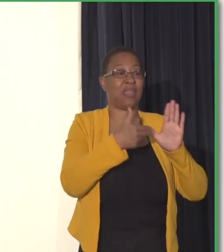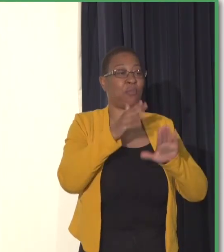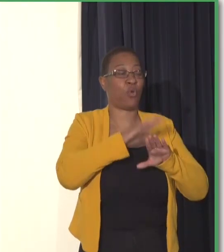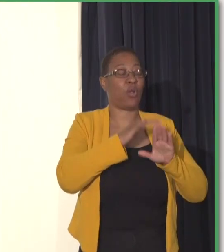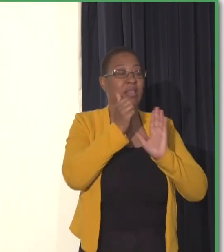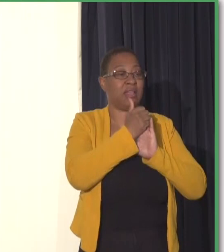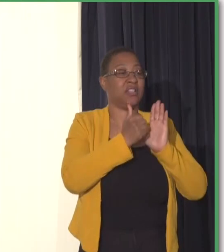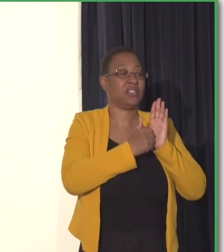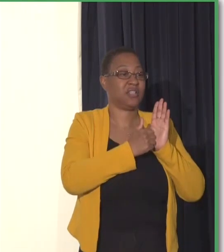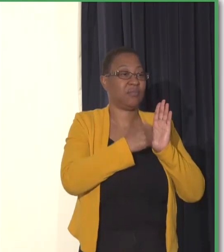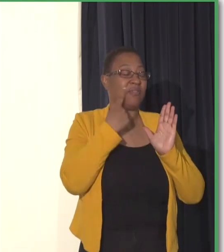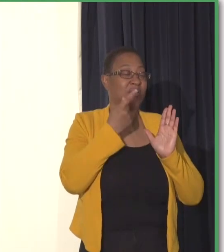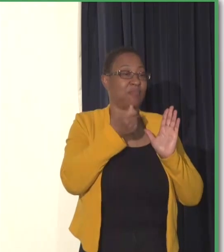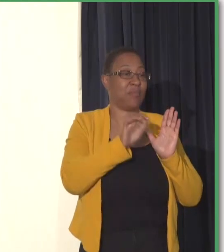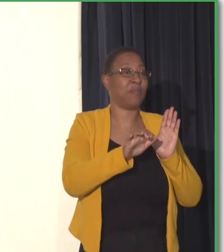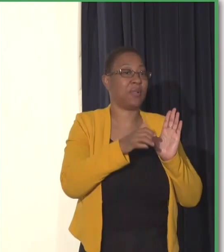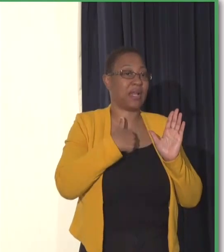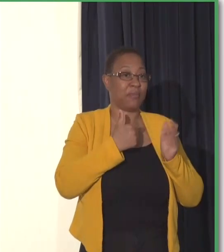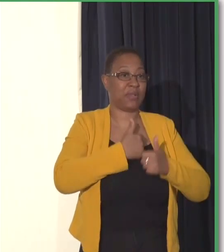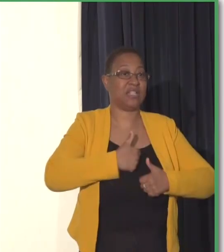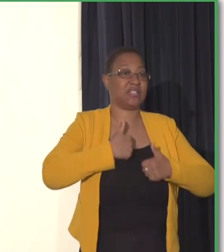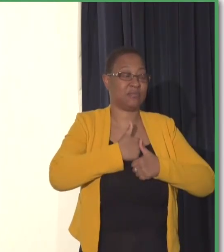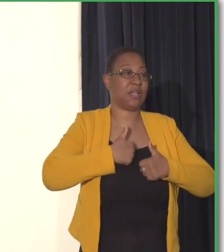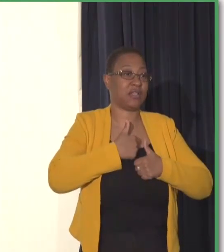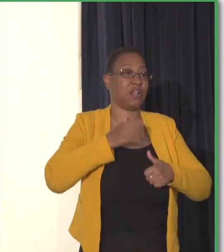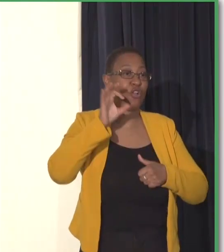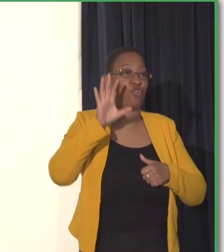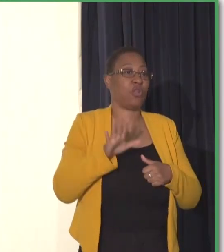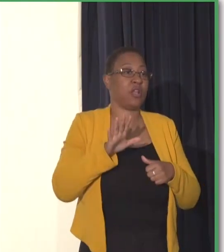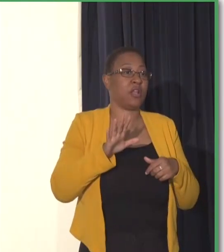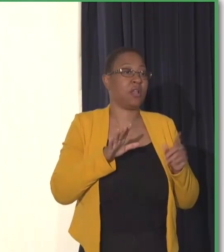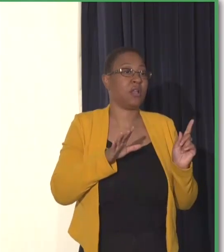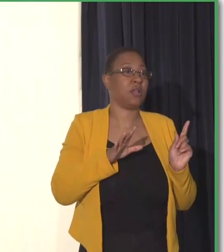the public, and I'm sorry, Reverend.